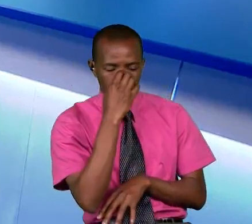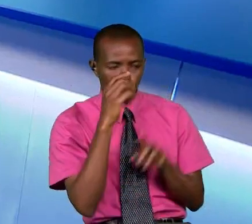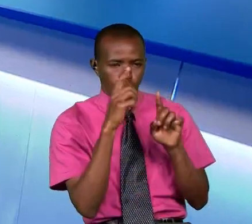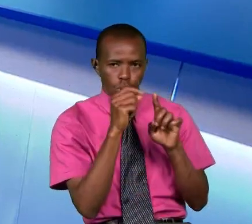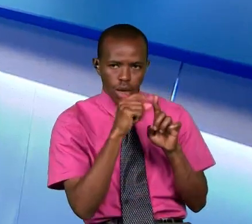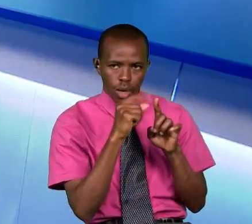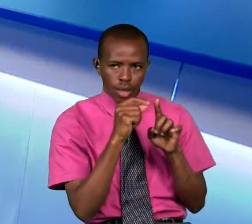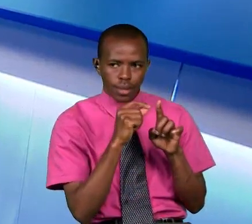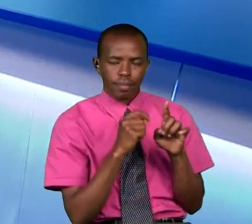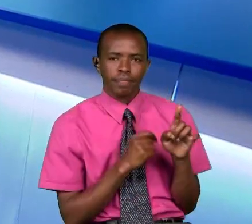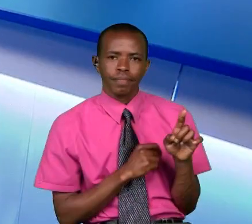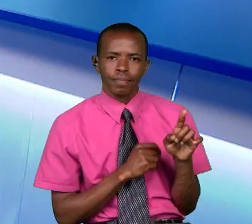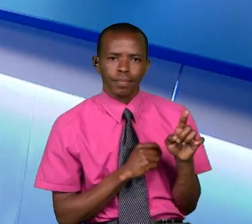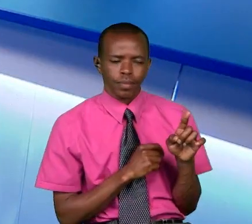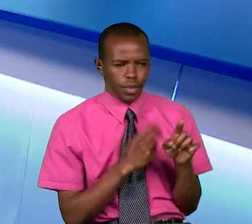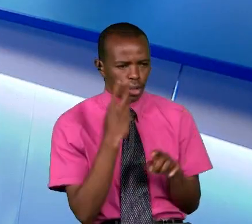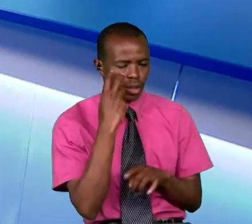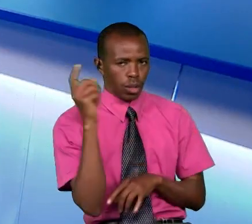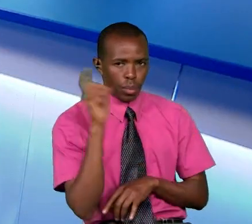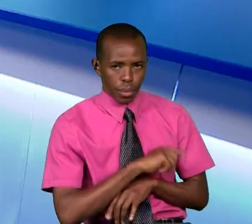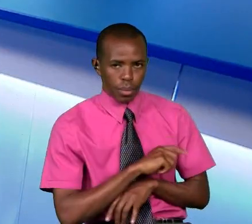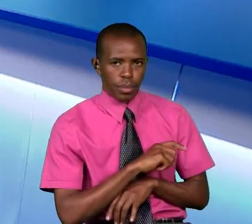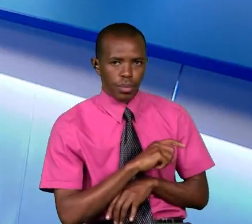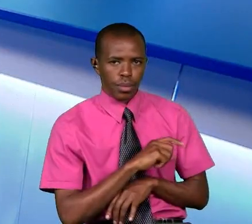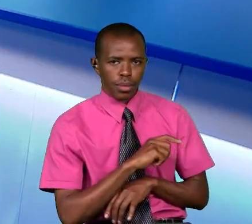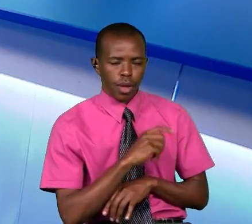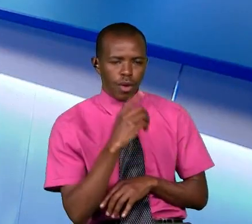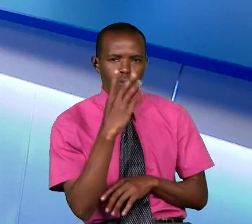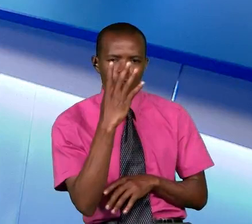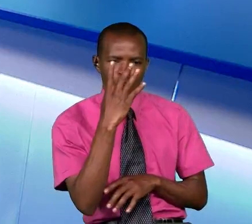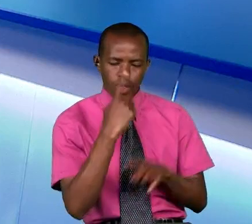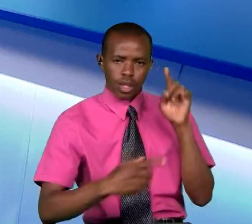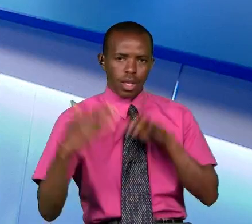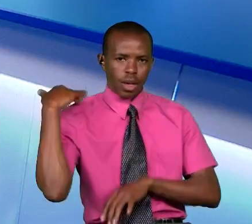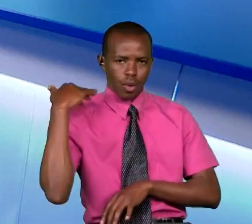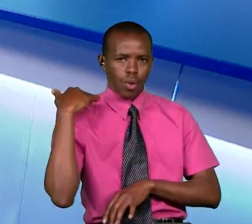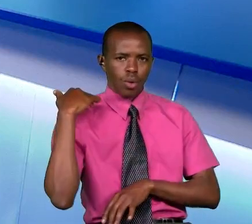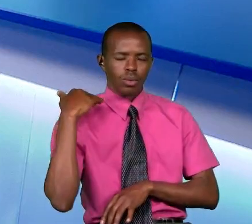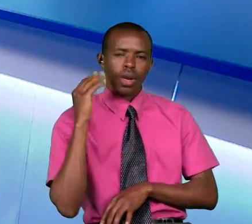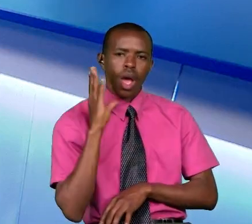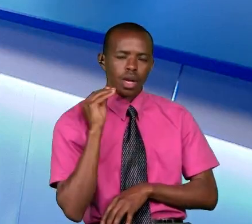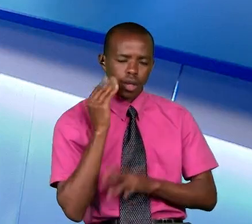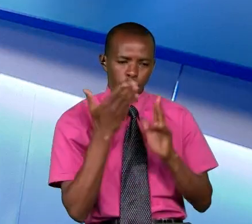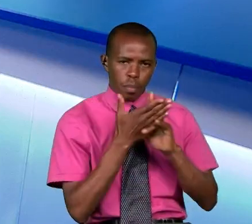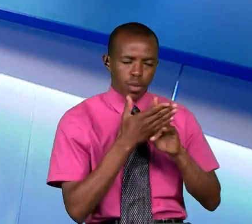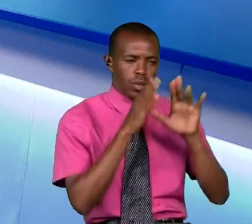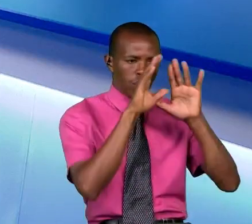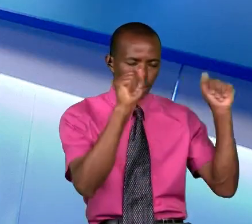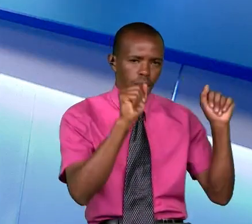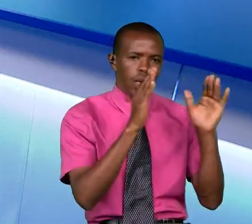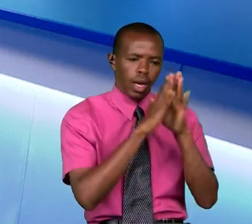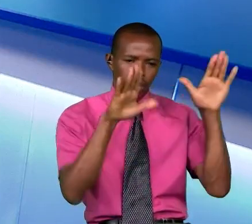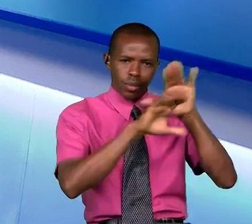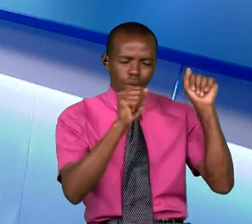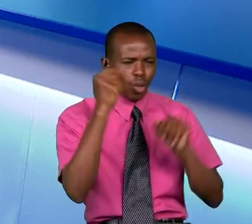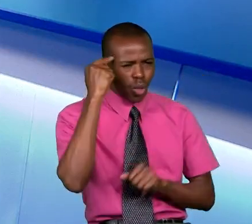Totally. And you saw and you have seen over the last 4 years what we have experienced between the president and his deputy. Where